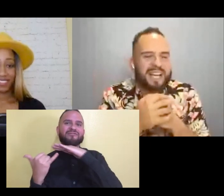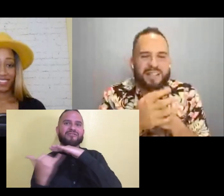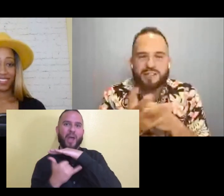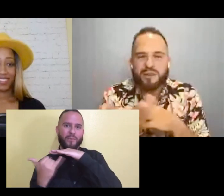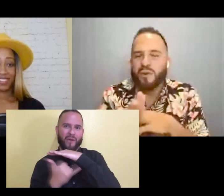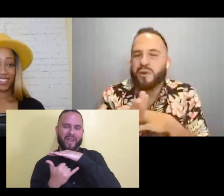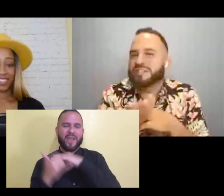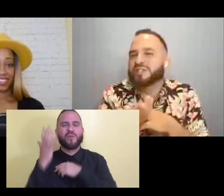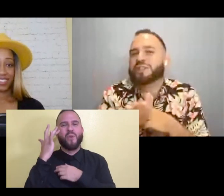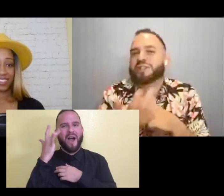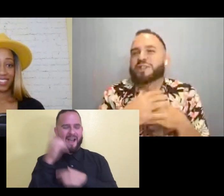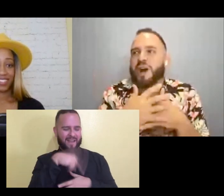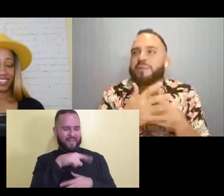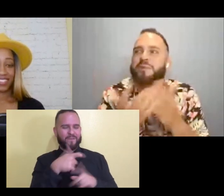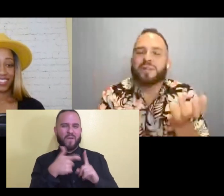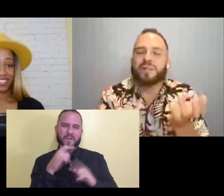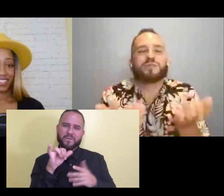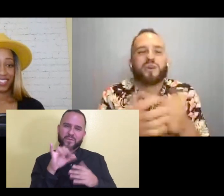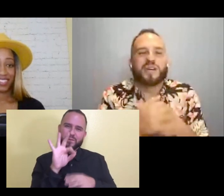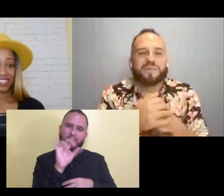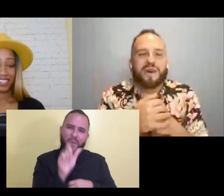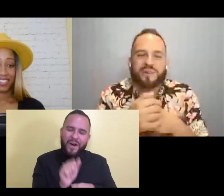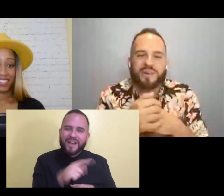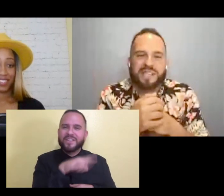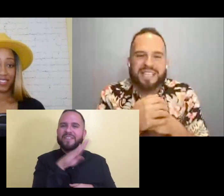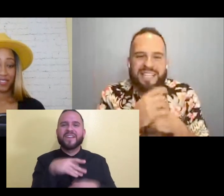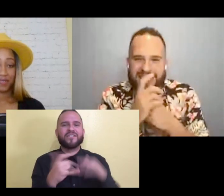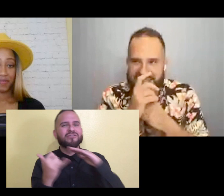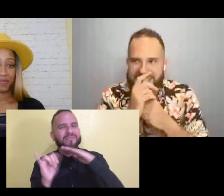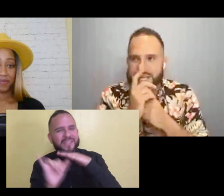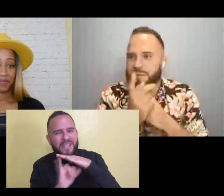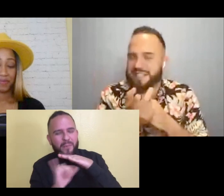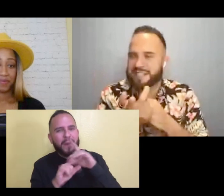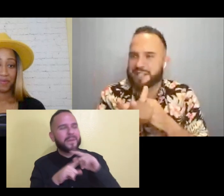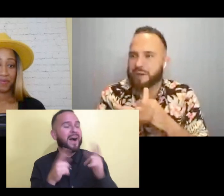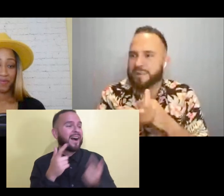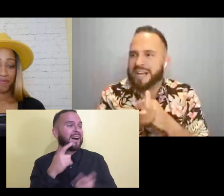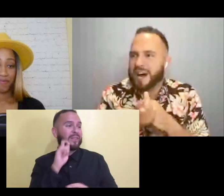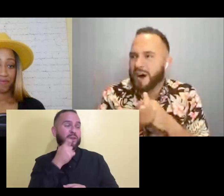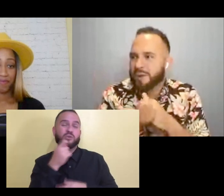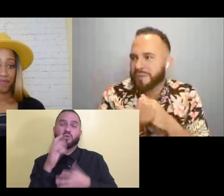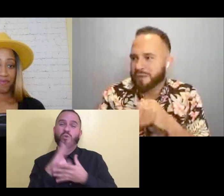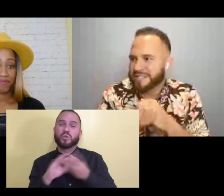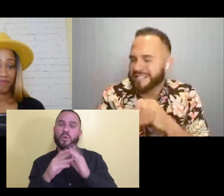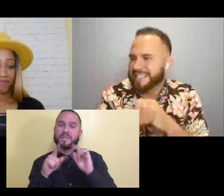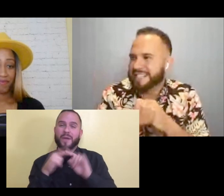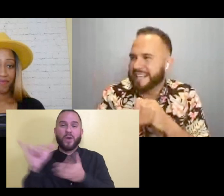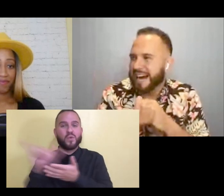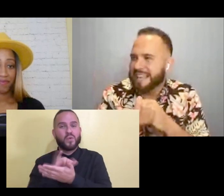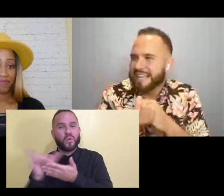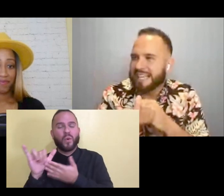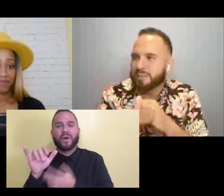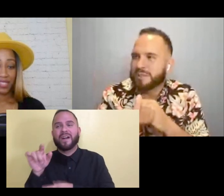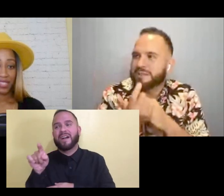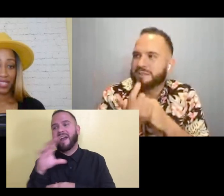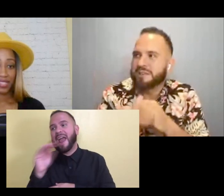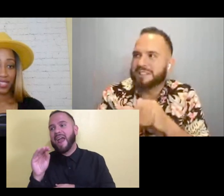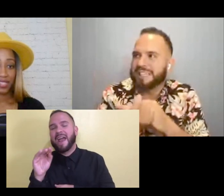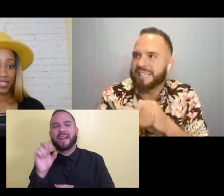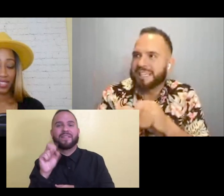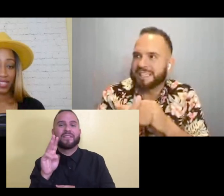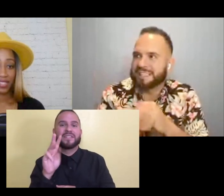So there's a couple really cool stories about New York City and like the subway system. There was this, I think he